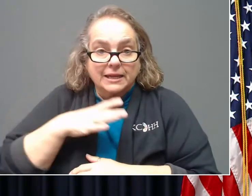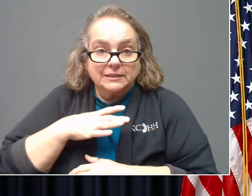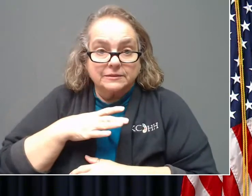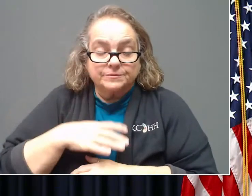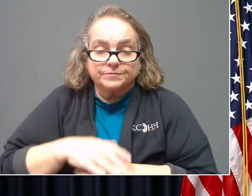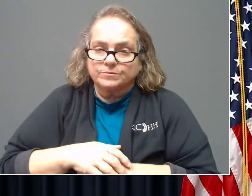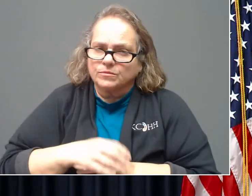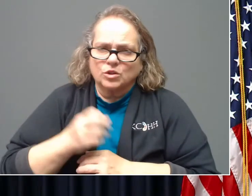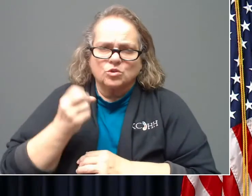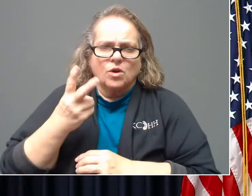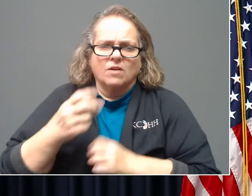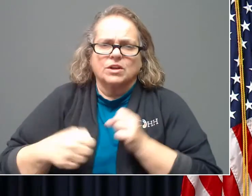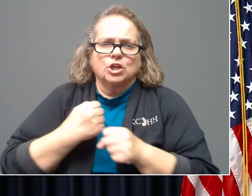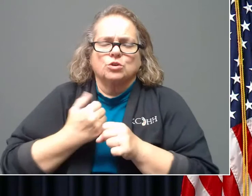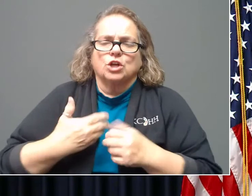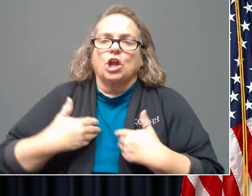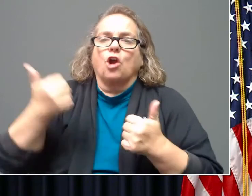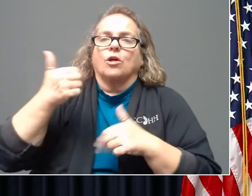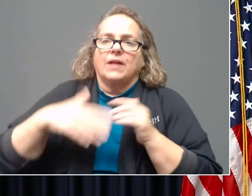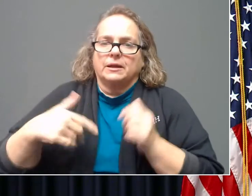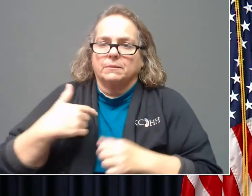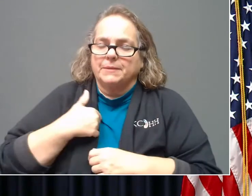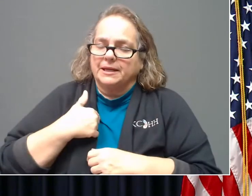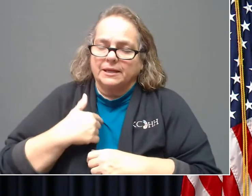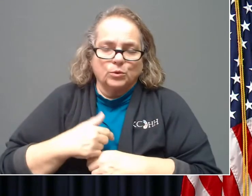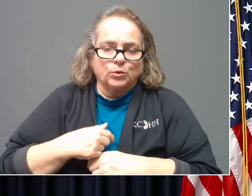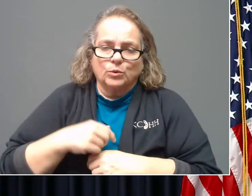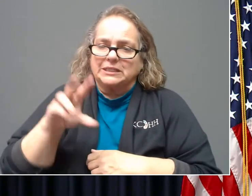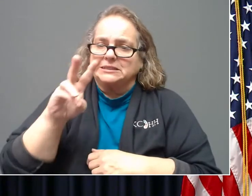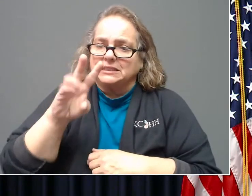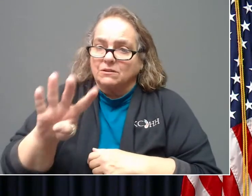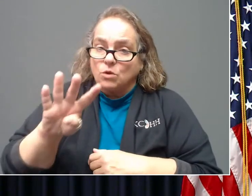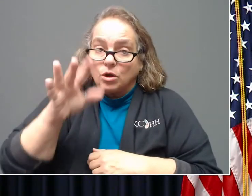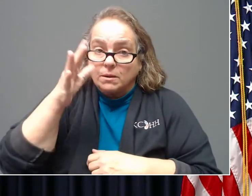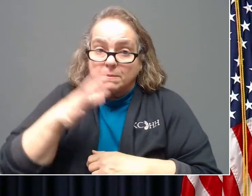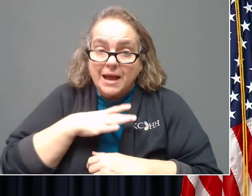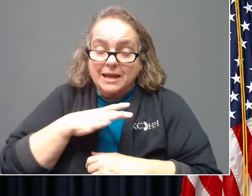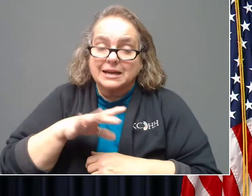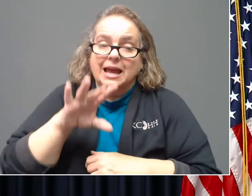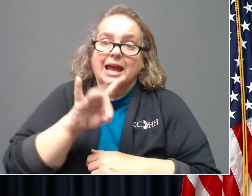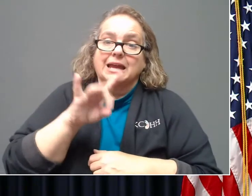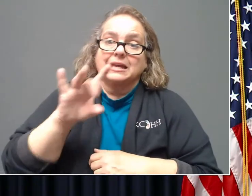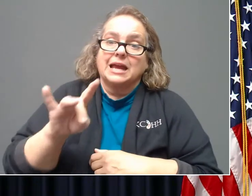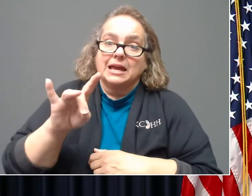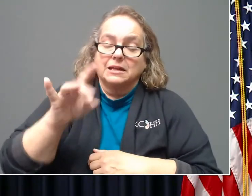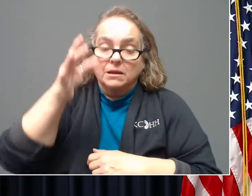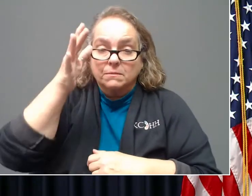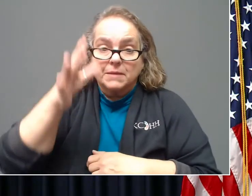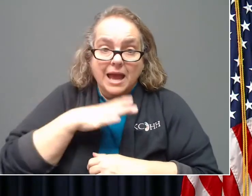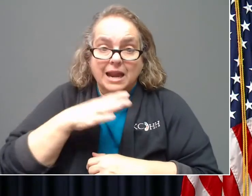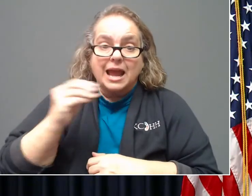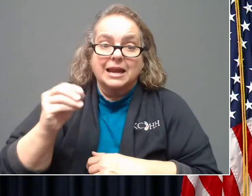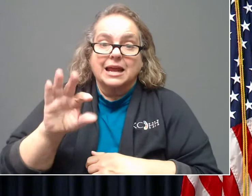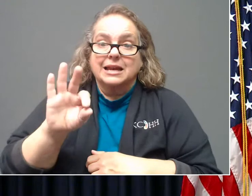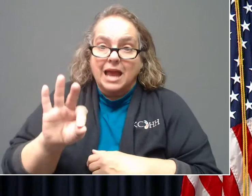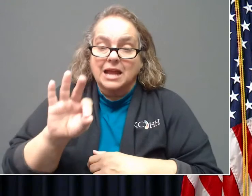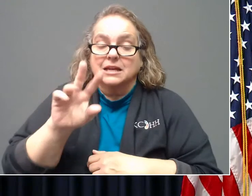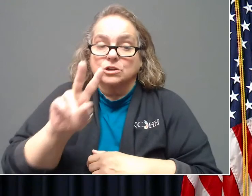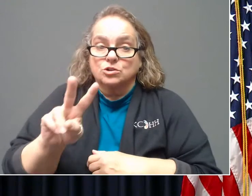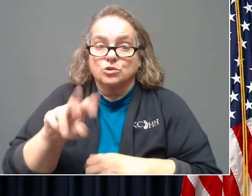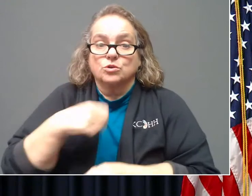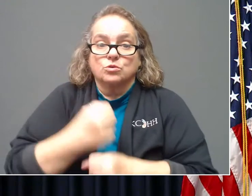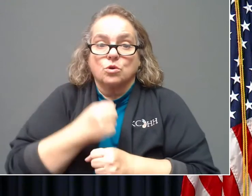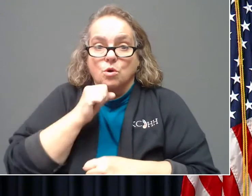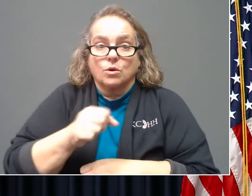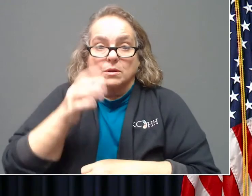younger than I am. A 64-year-old man, an 88-year-old man, and a 92-year-old man. Those are all